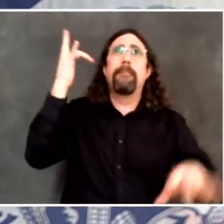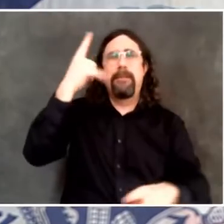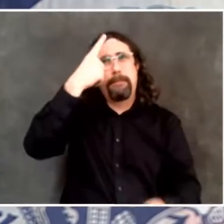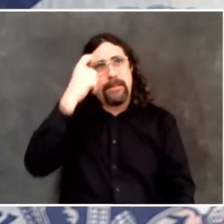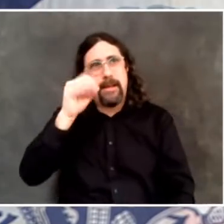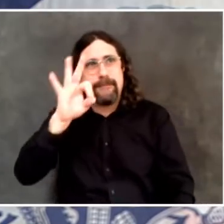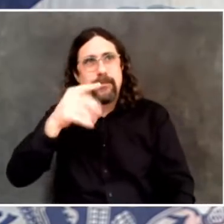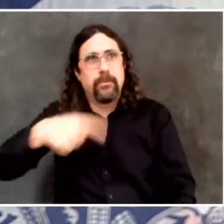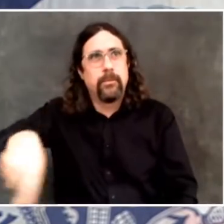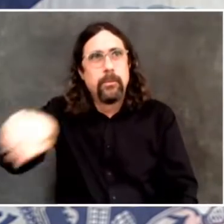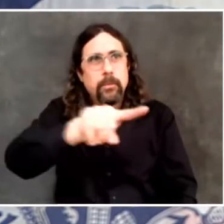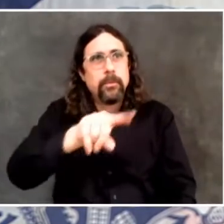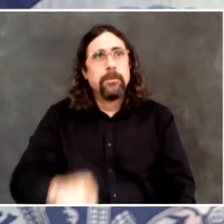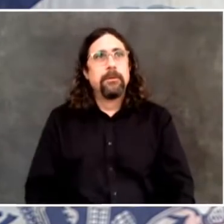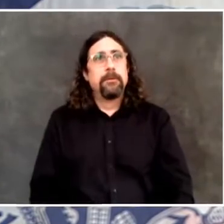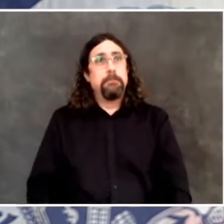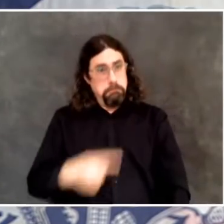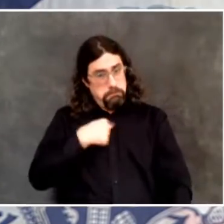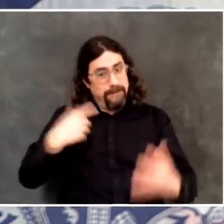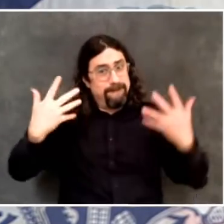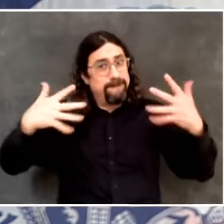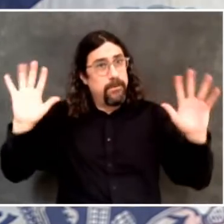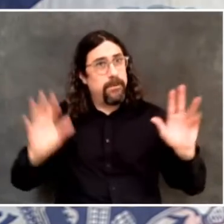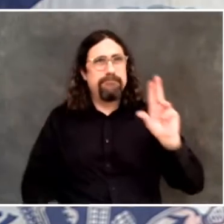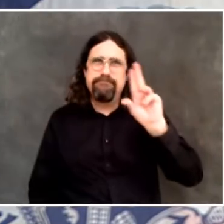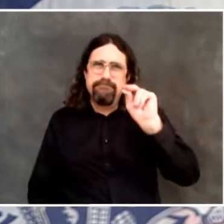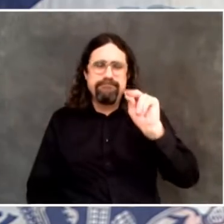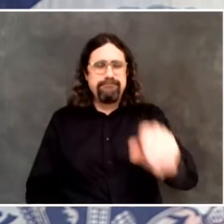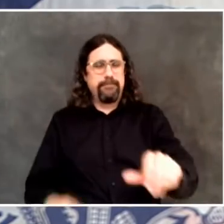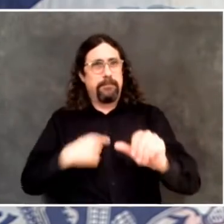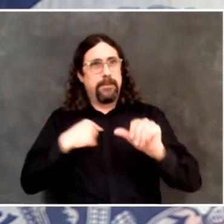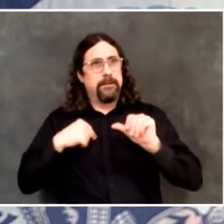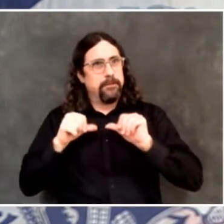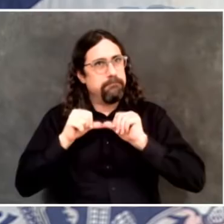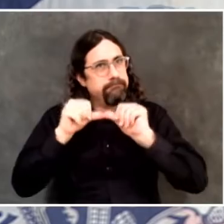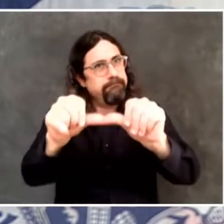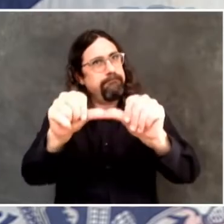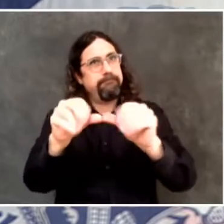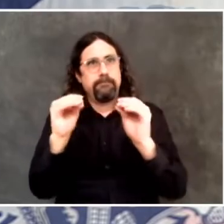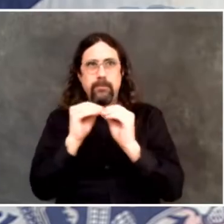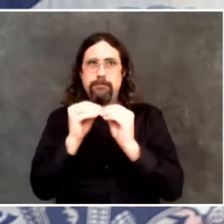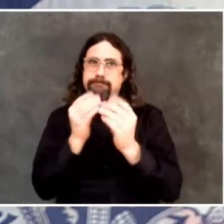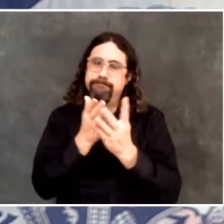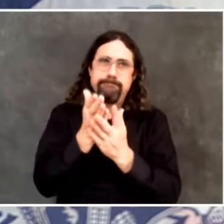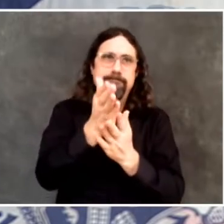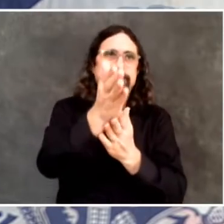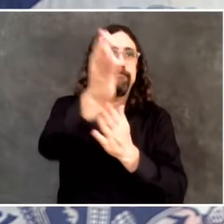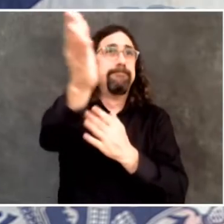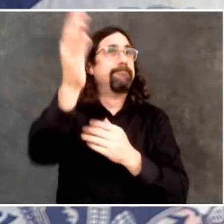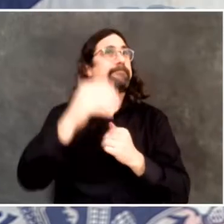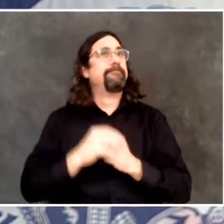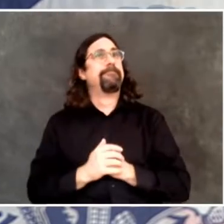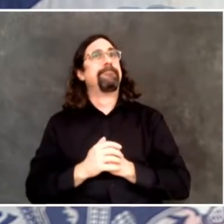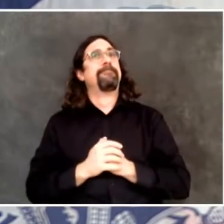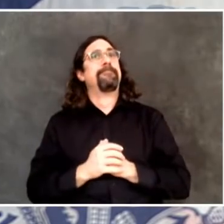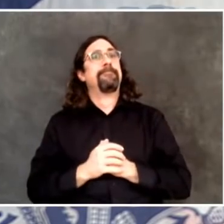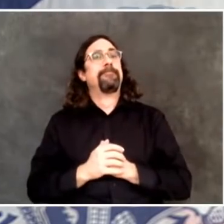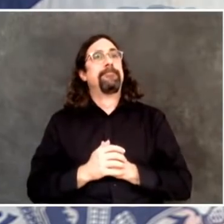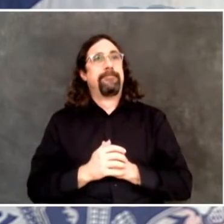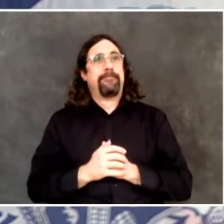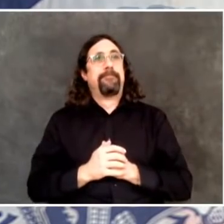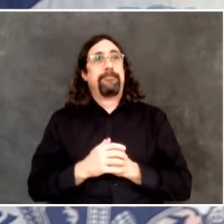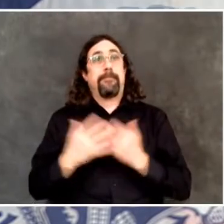out of the woods. We've got a strategy that's working. Let's go deeper into it. Let's double down so we can get through this